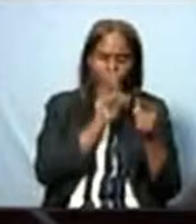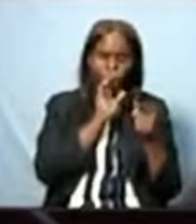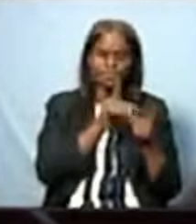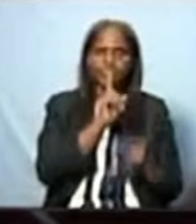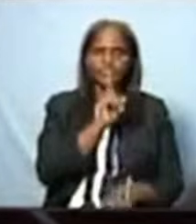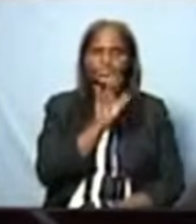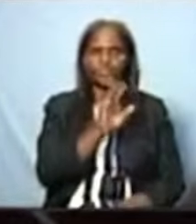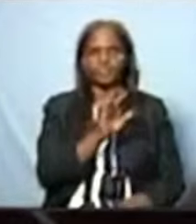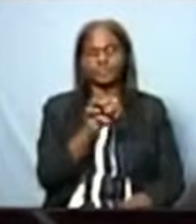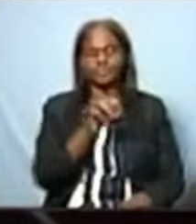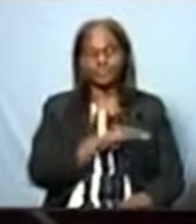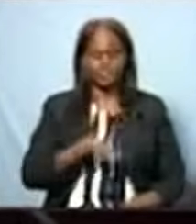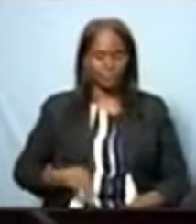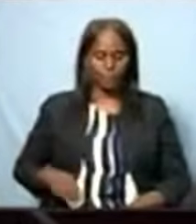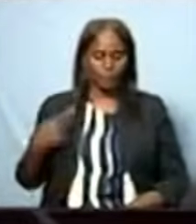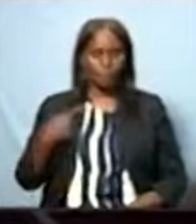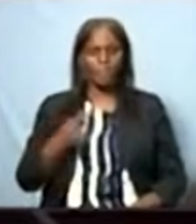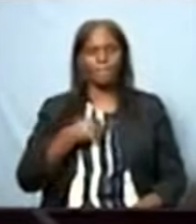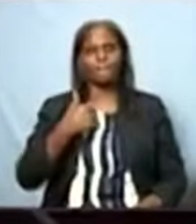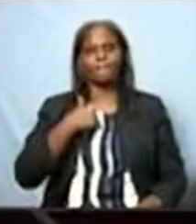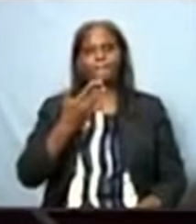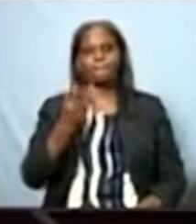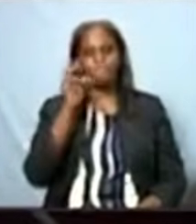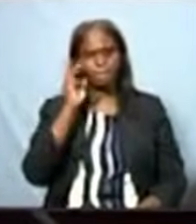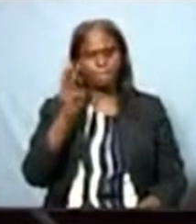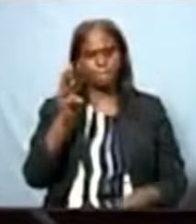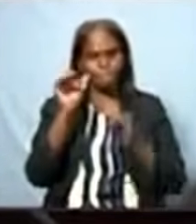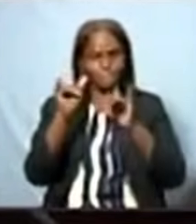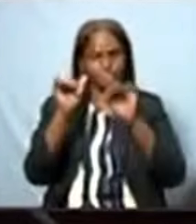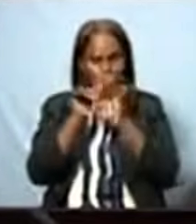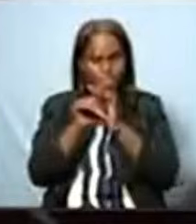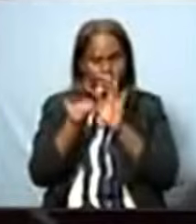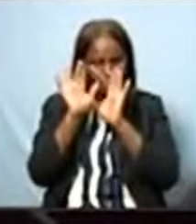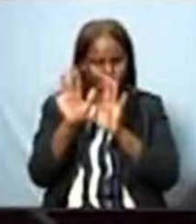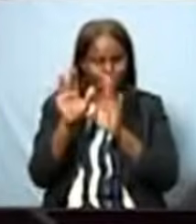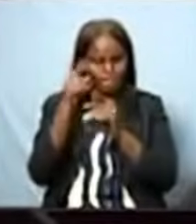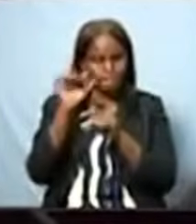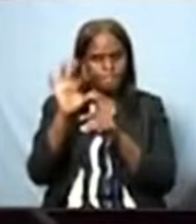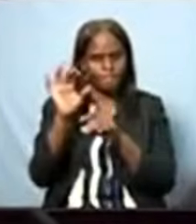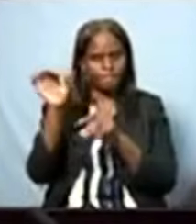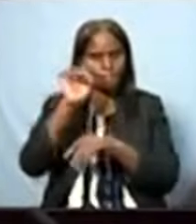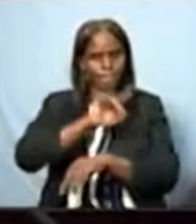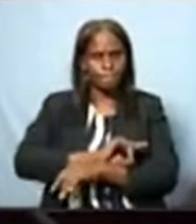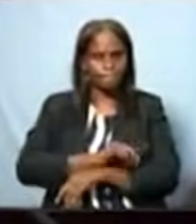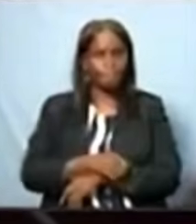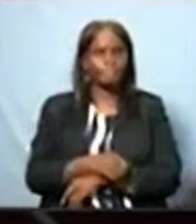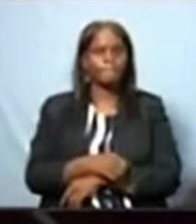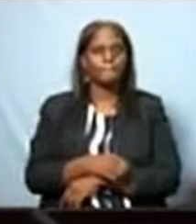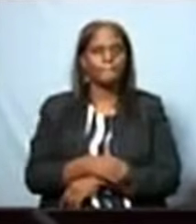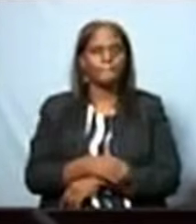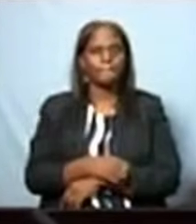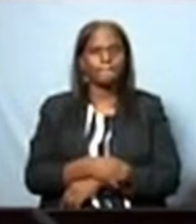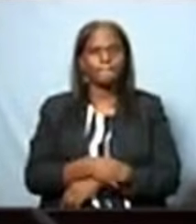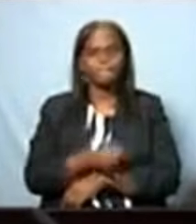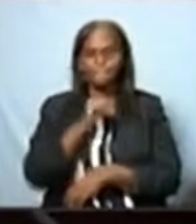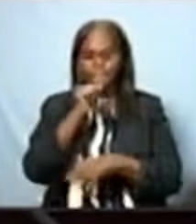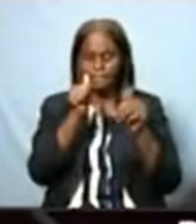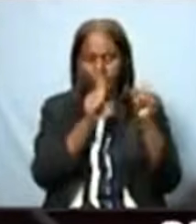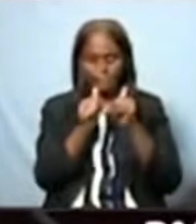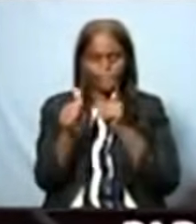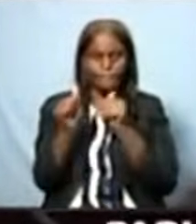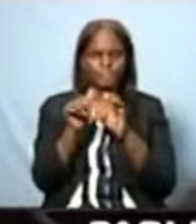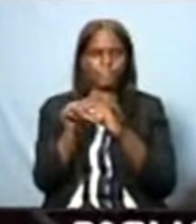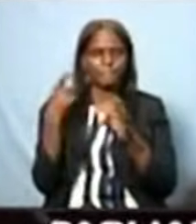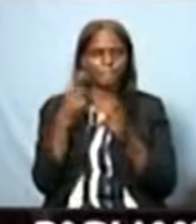that a member of parliament will remain in hibernation for 90 days, not being active in